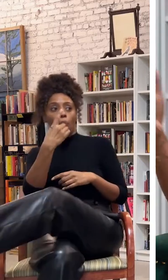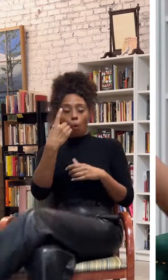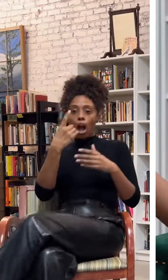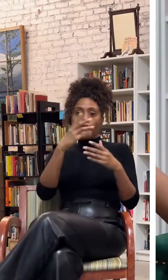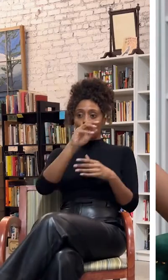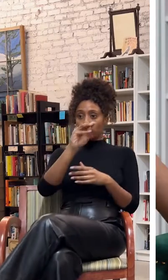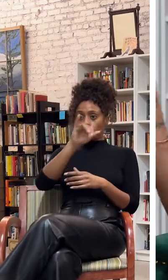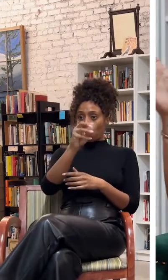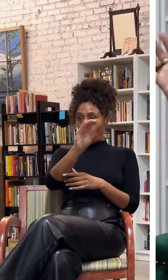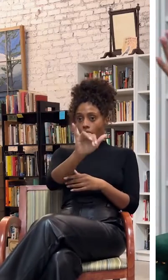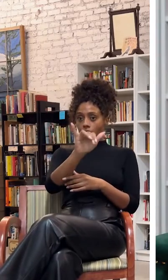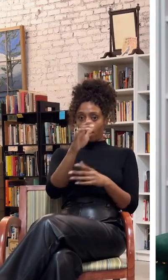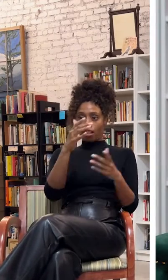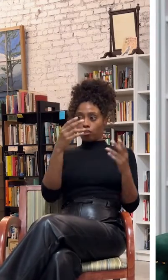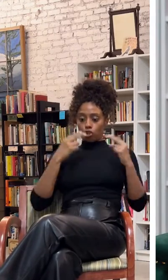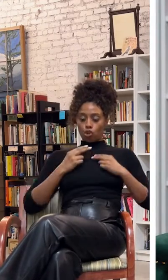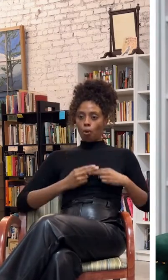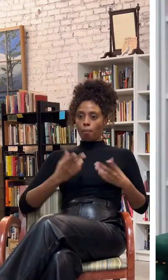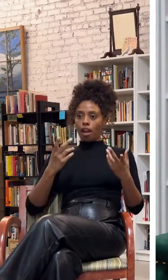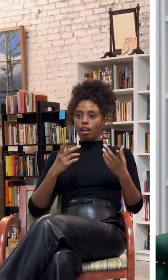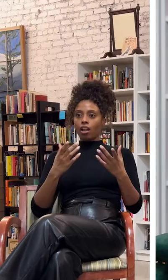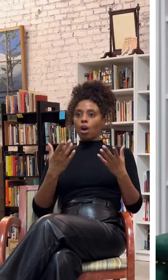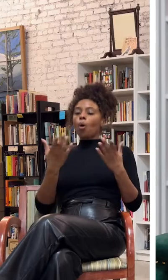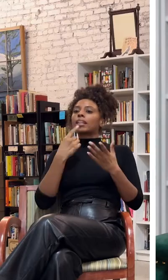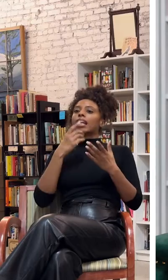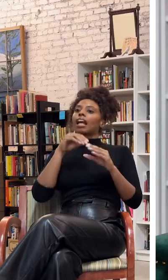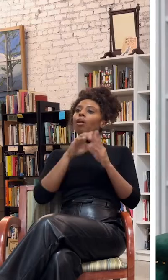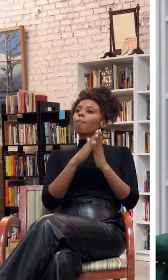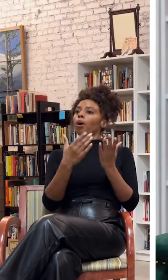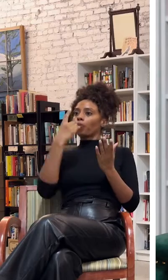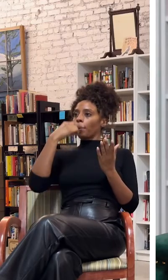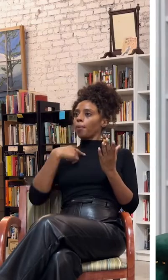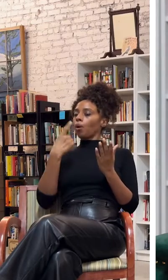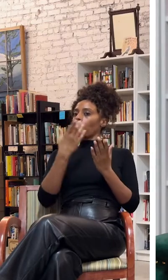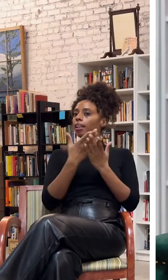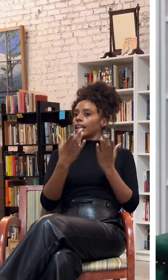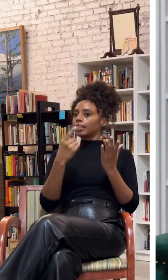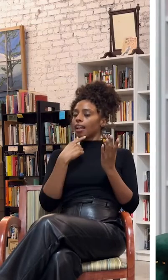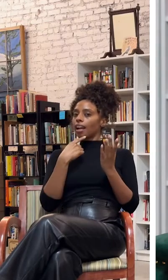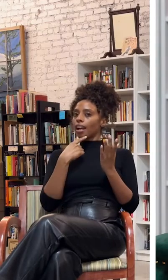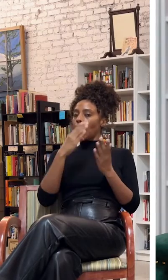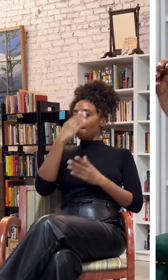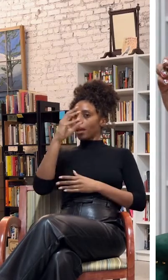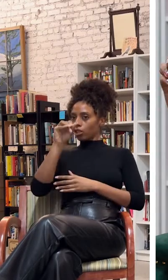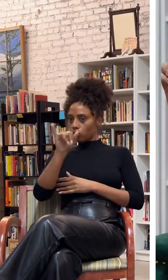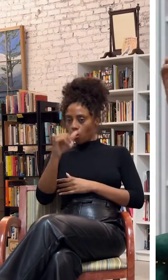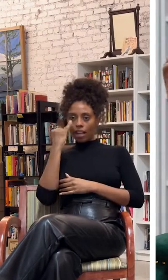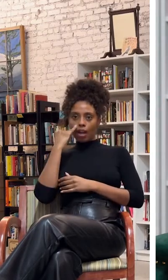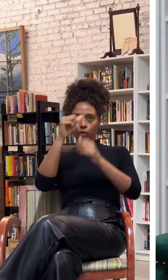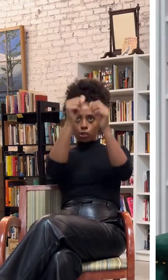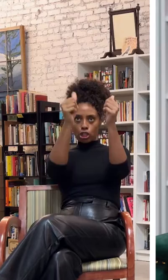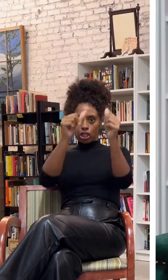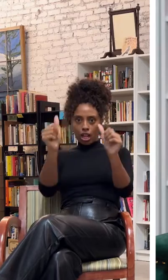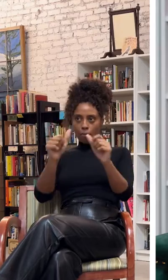is a human thing. What I argue in the book is that for me, one of the things I say is Black joy, if it were a shape, to me it